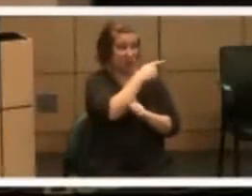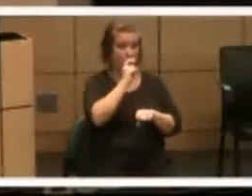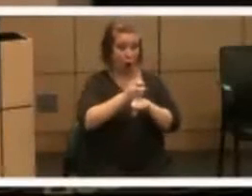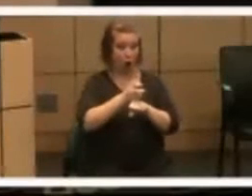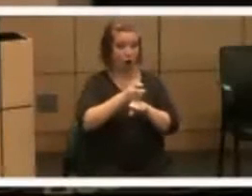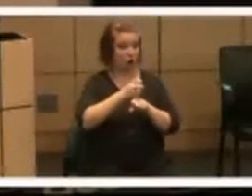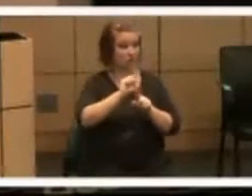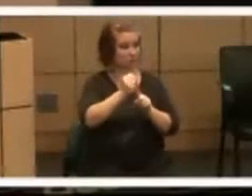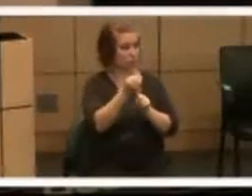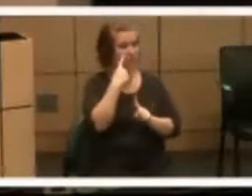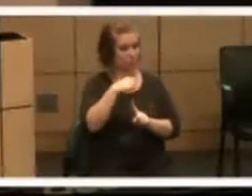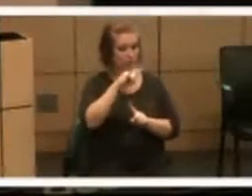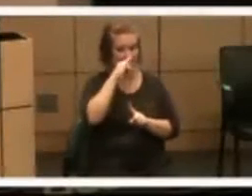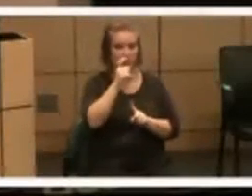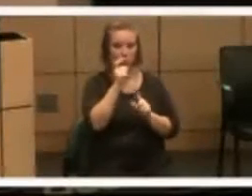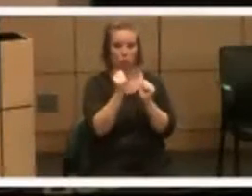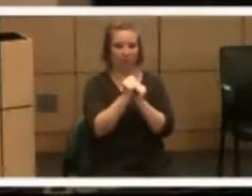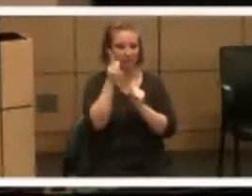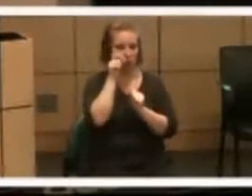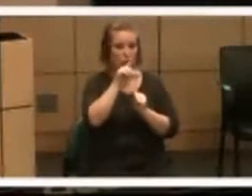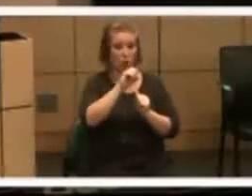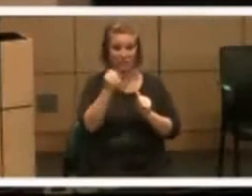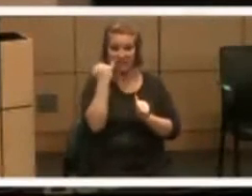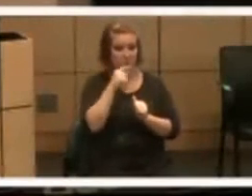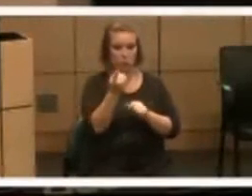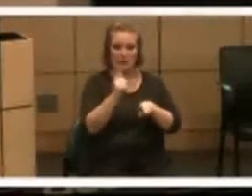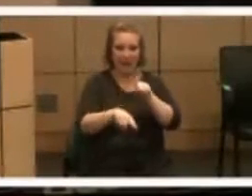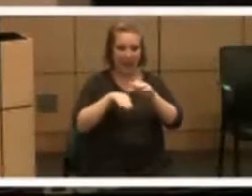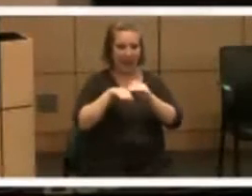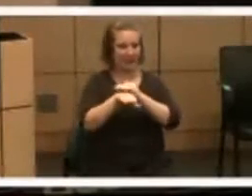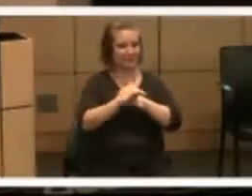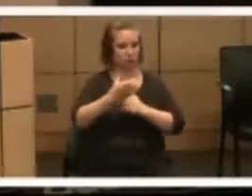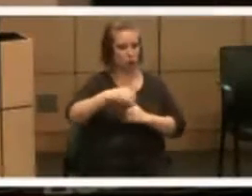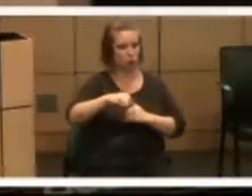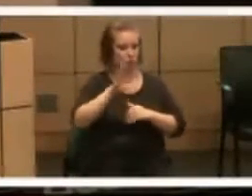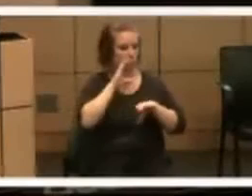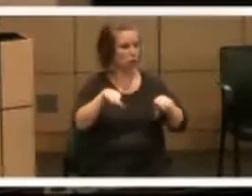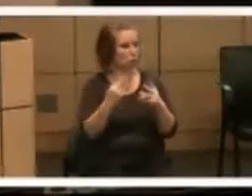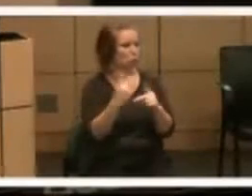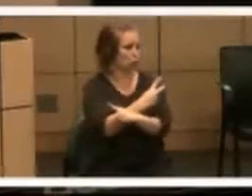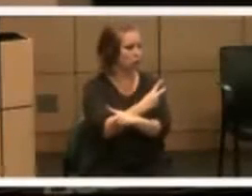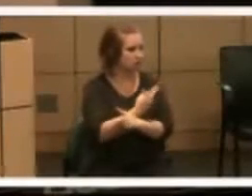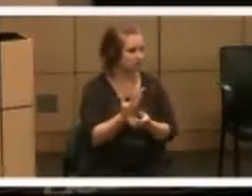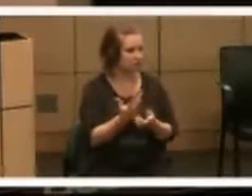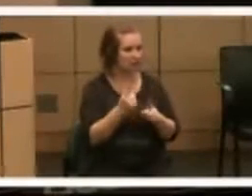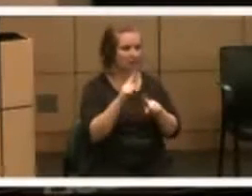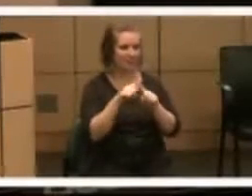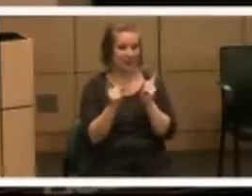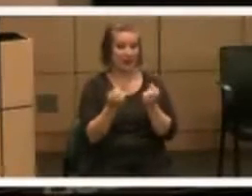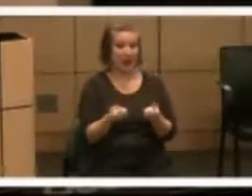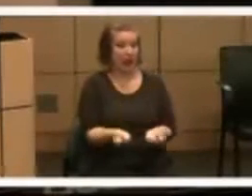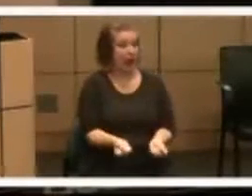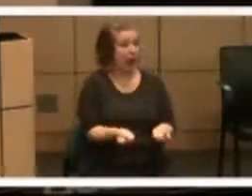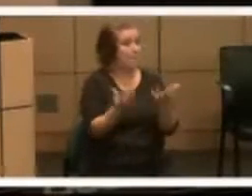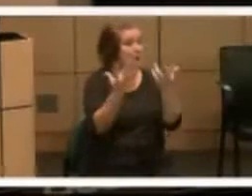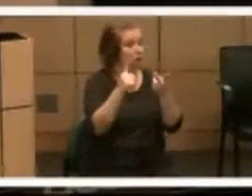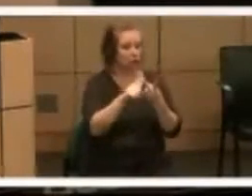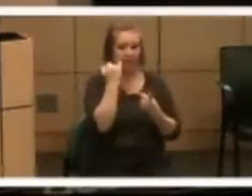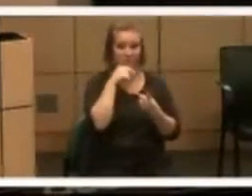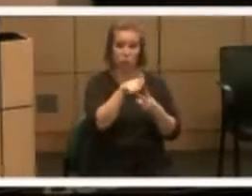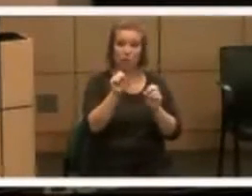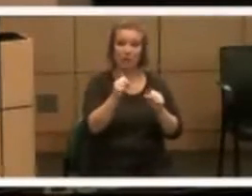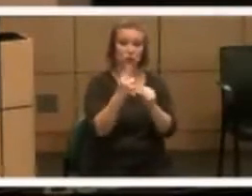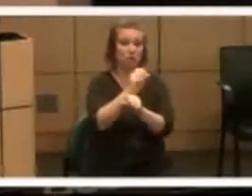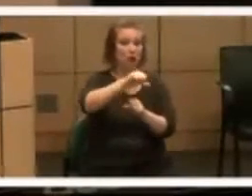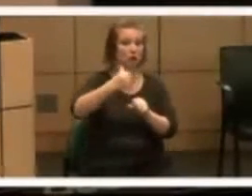children with hearing loss, and we know that if you don't have access to these cues, you're going to do worse. But the extent to which or whether you can use other cues to